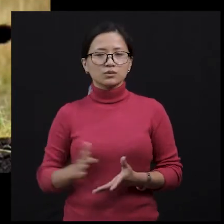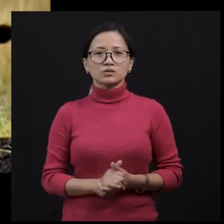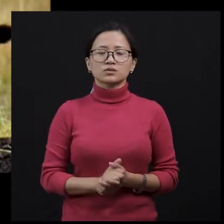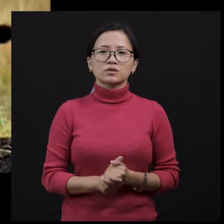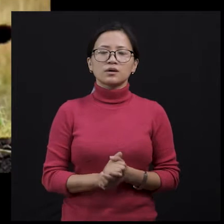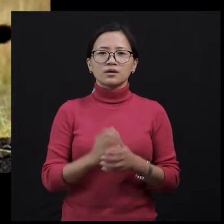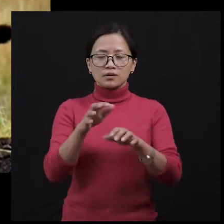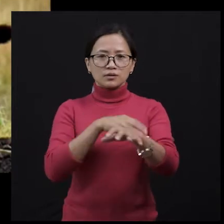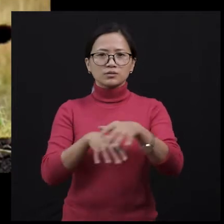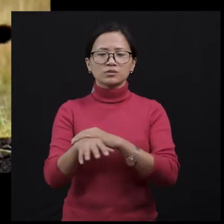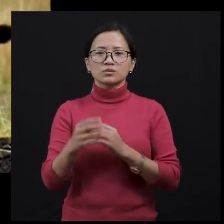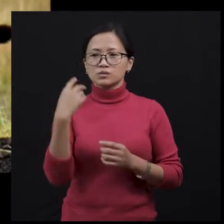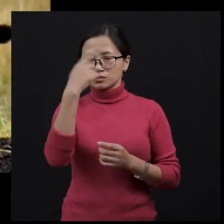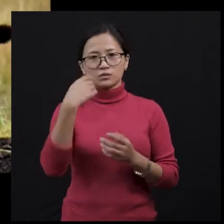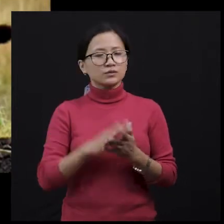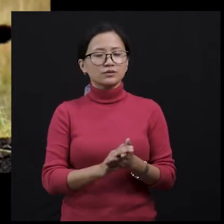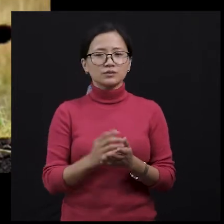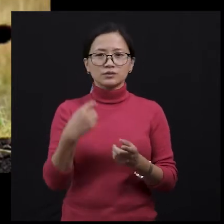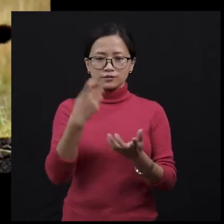in the verge of extinction.